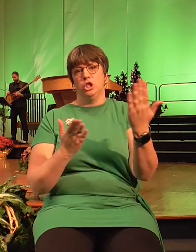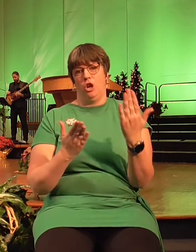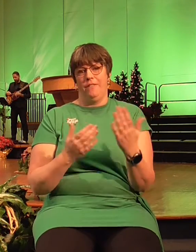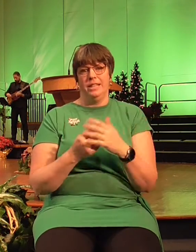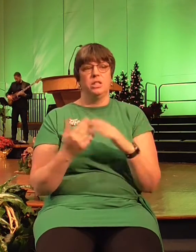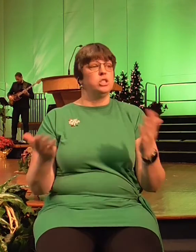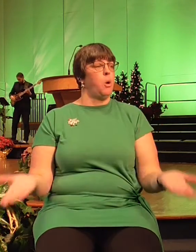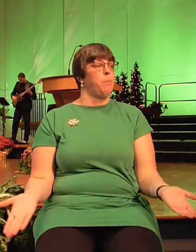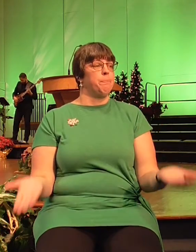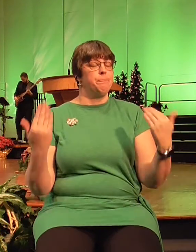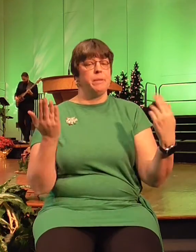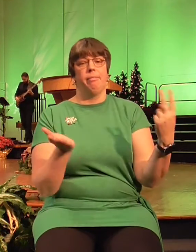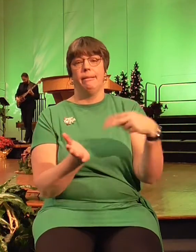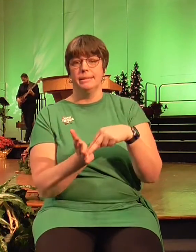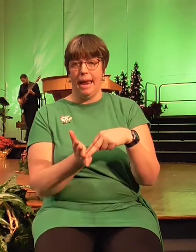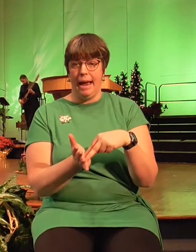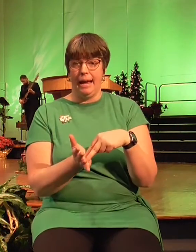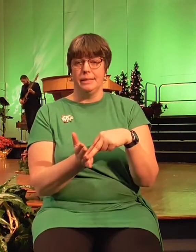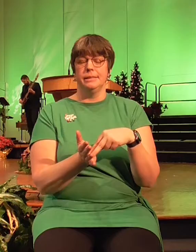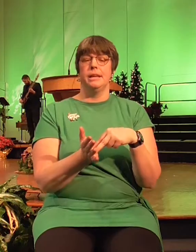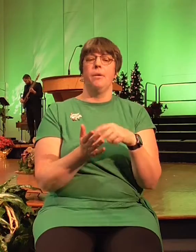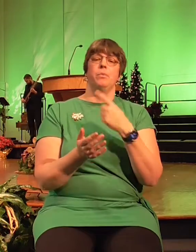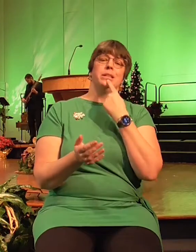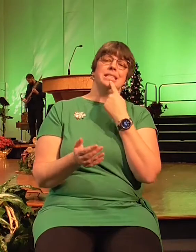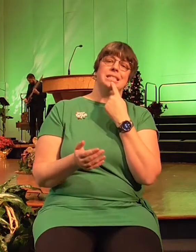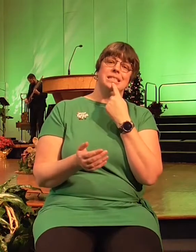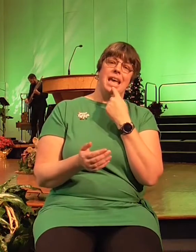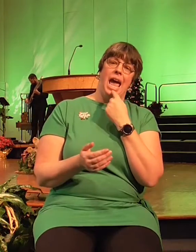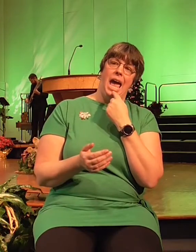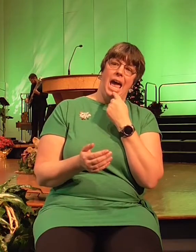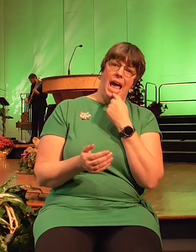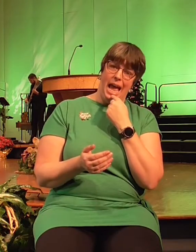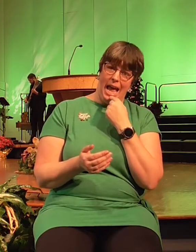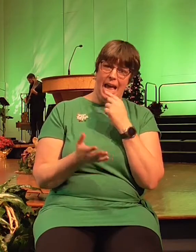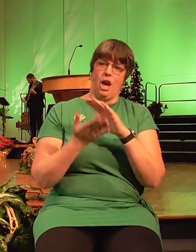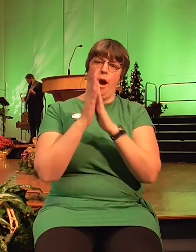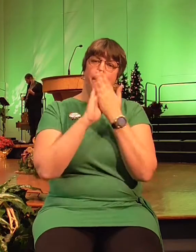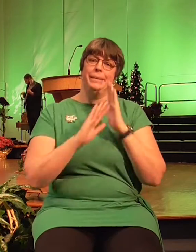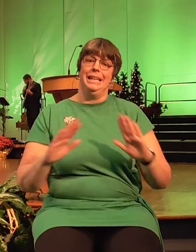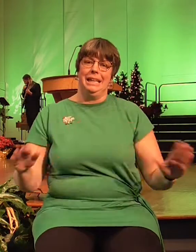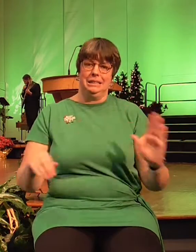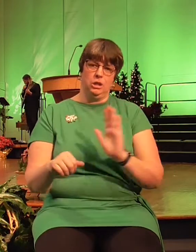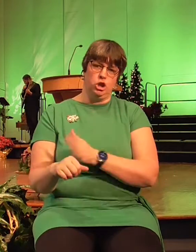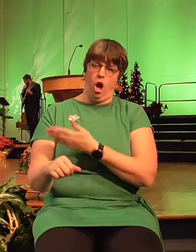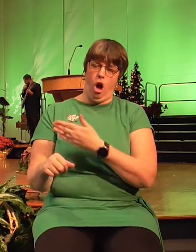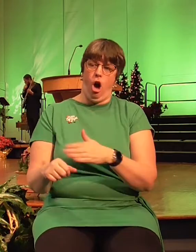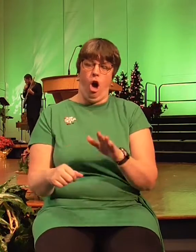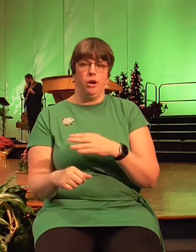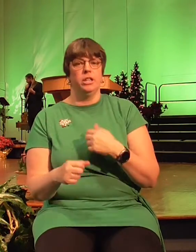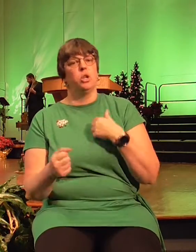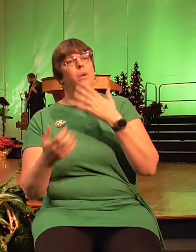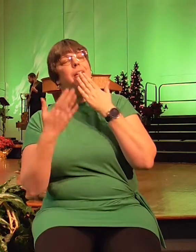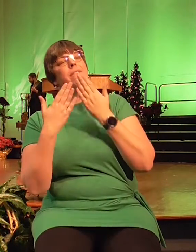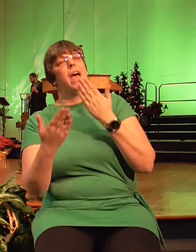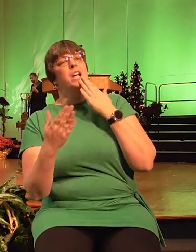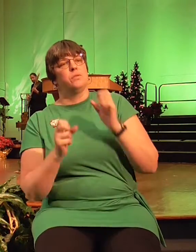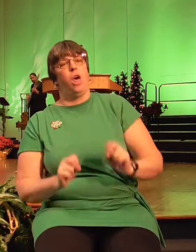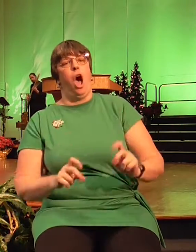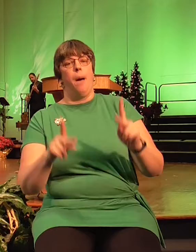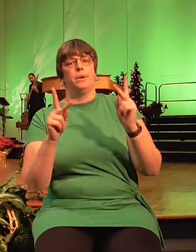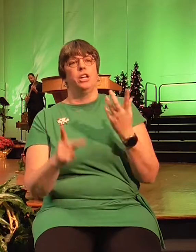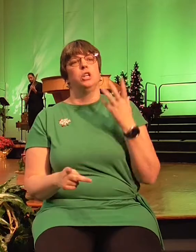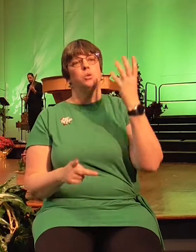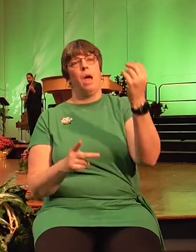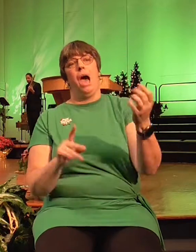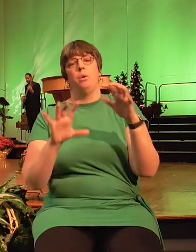us stand together now and say our benediction and sing our peace song. And so we give thanks for the opportunity to go out into